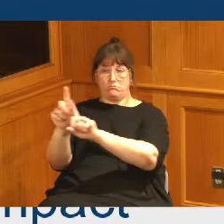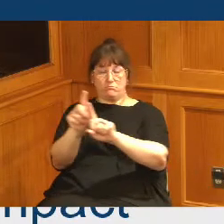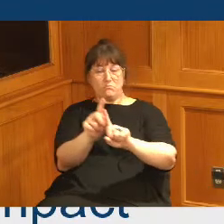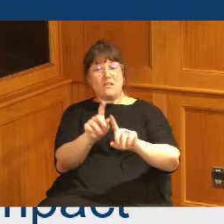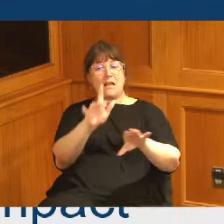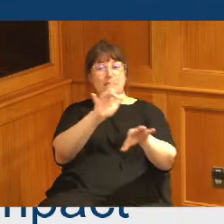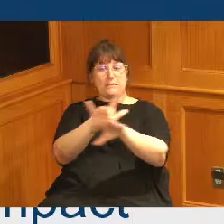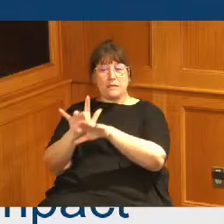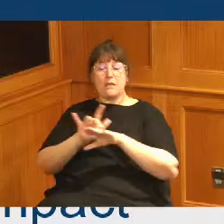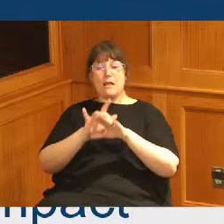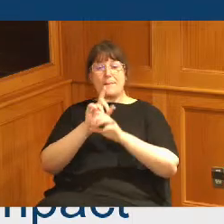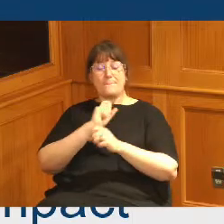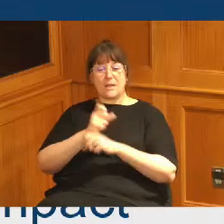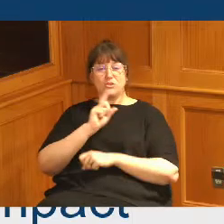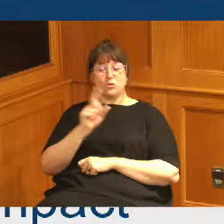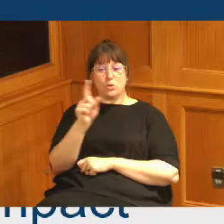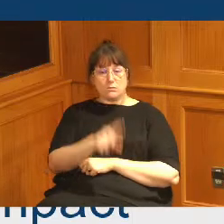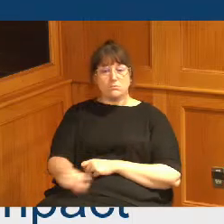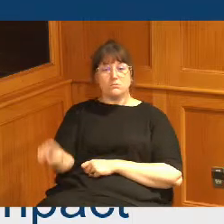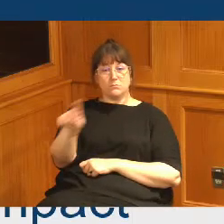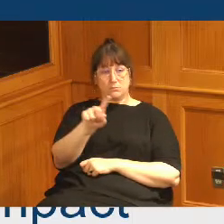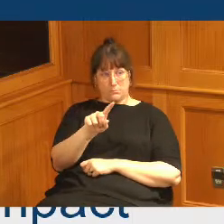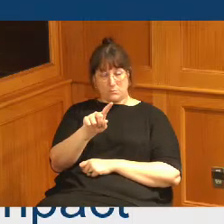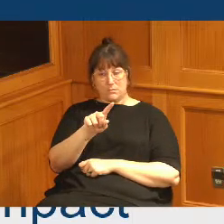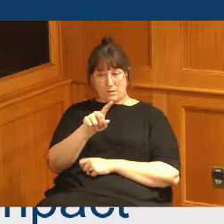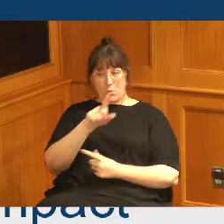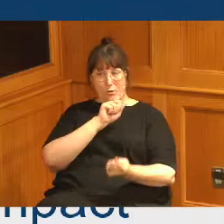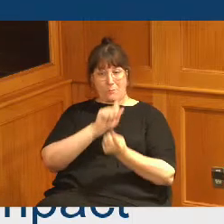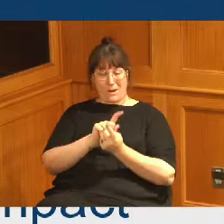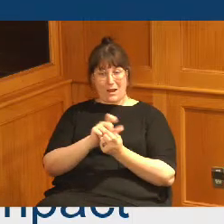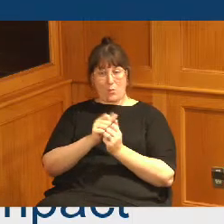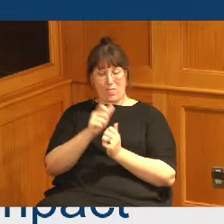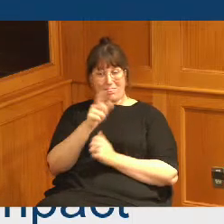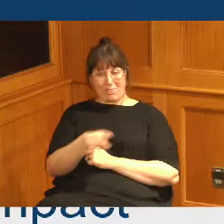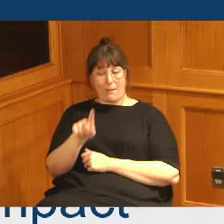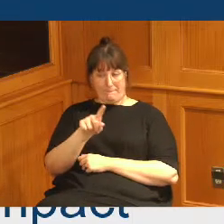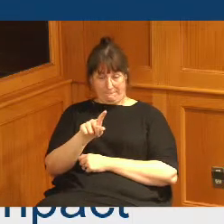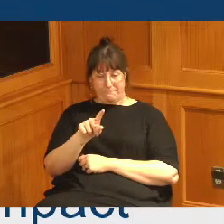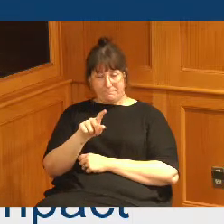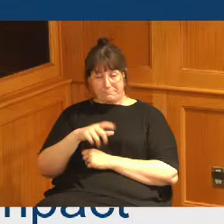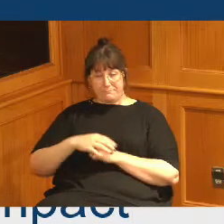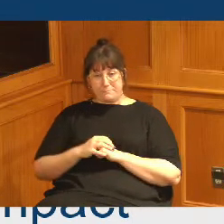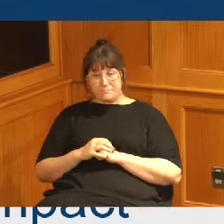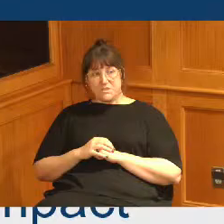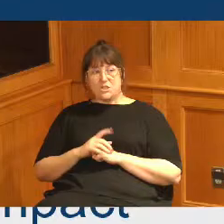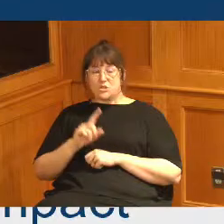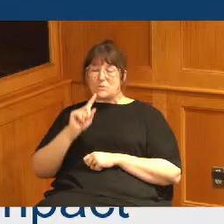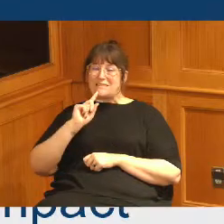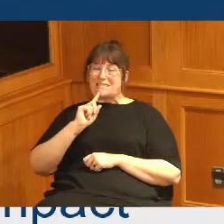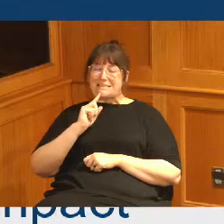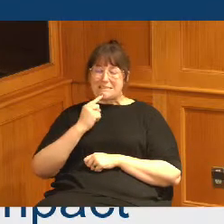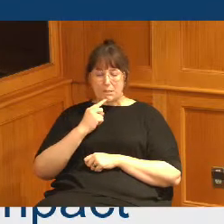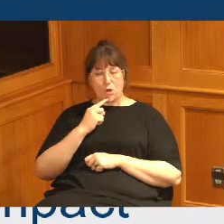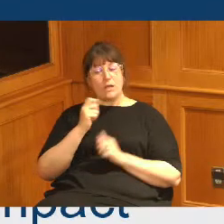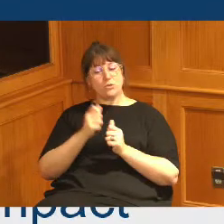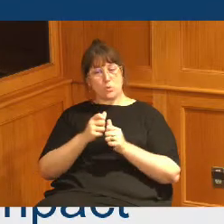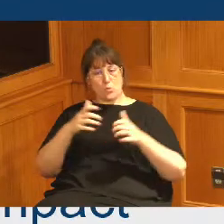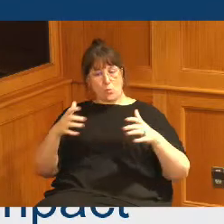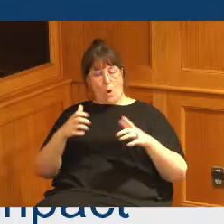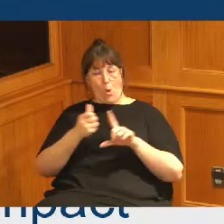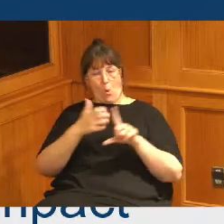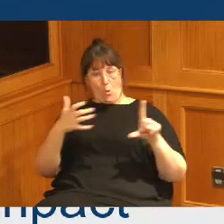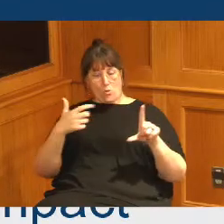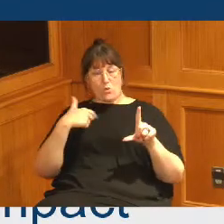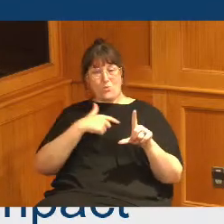and to ensure that we're meeting people where they are to get their needs met. So you're seeing significant growth in what